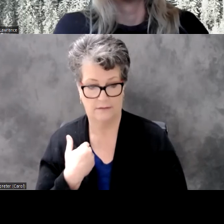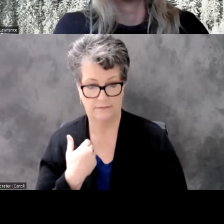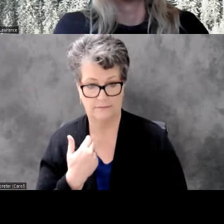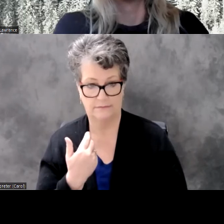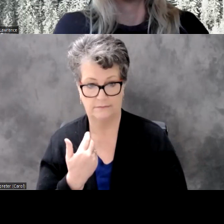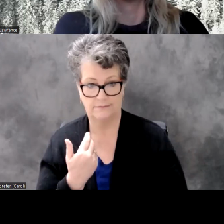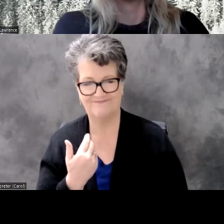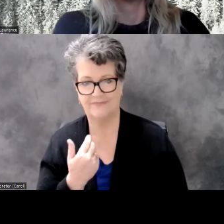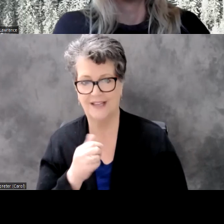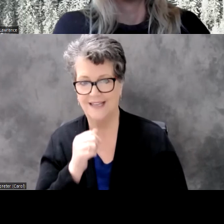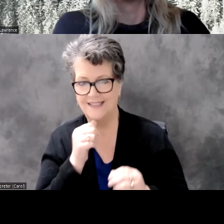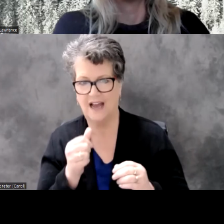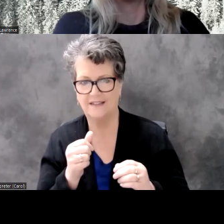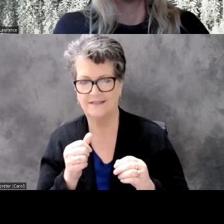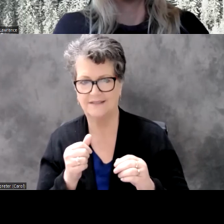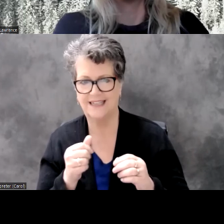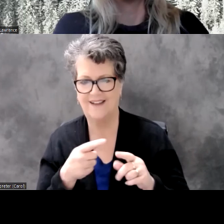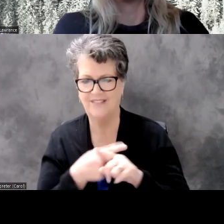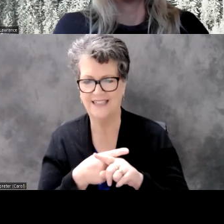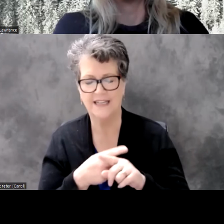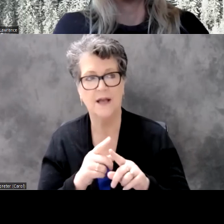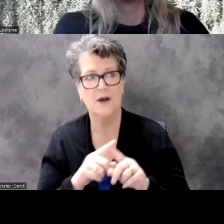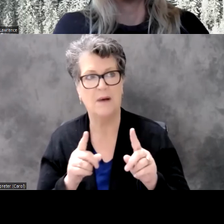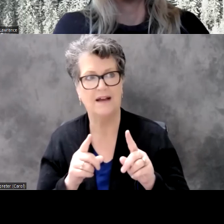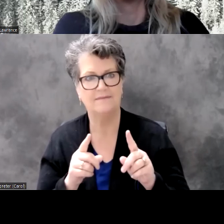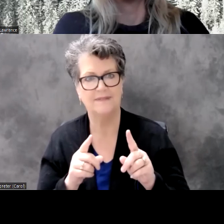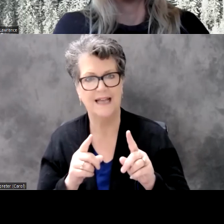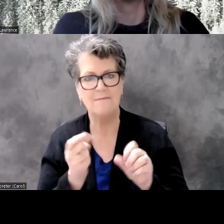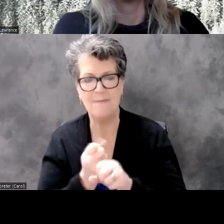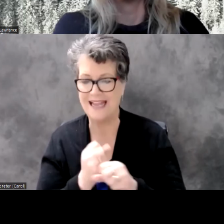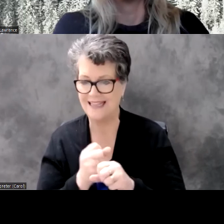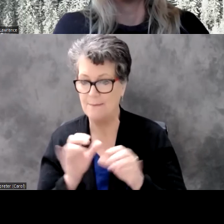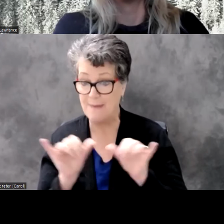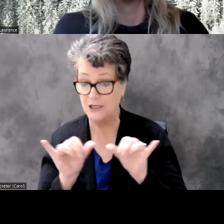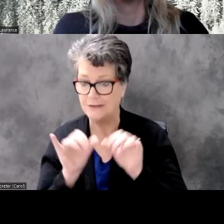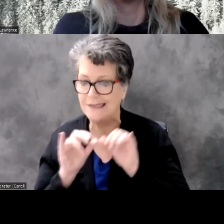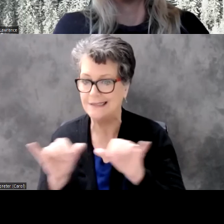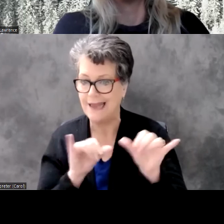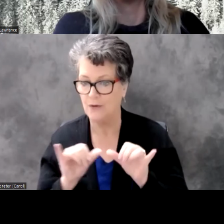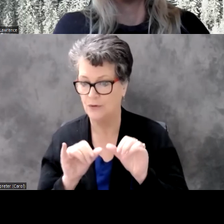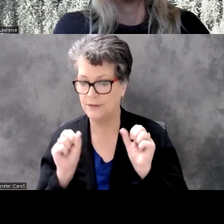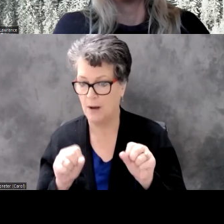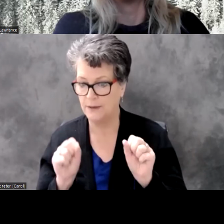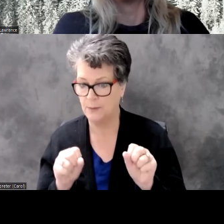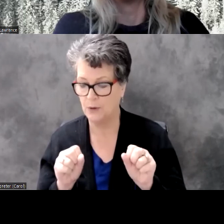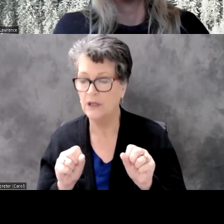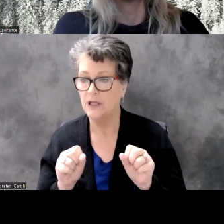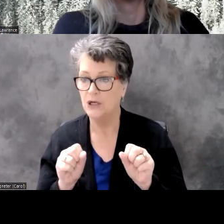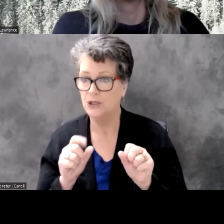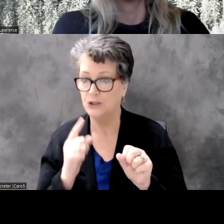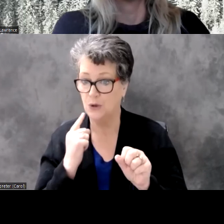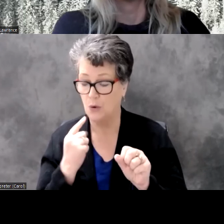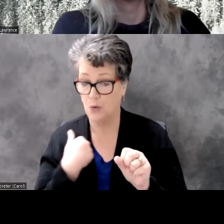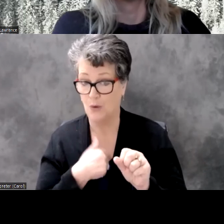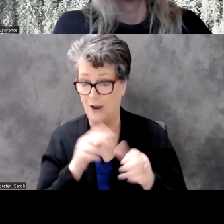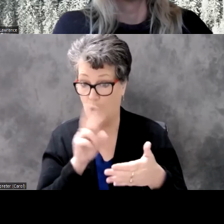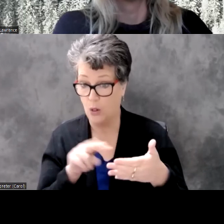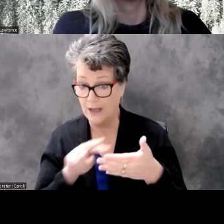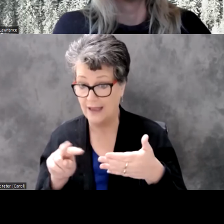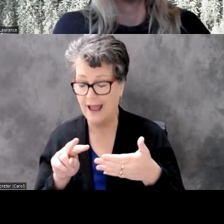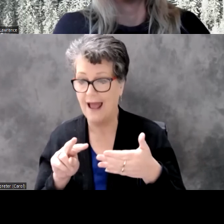not conflicting, but as standard as possible metrics, so that we're taking a look at